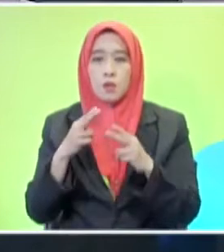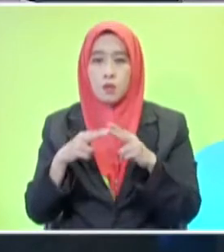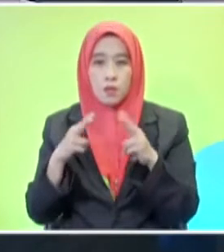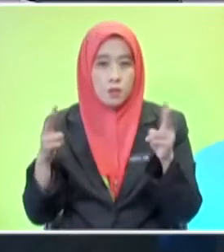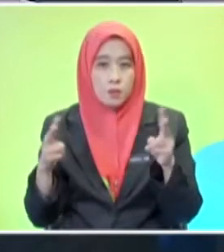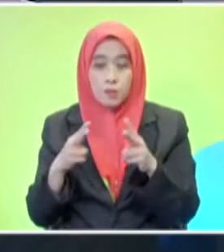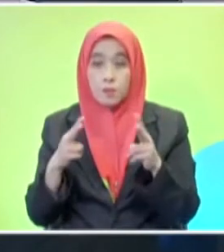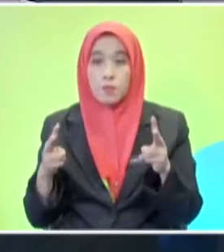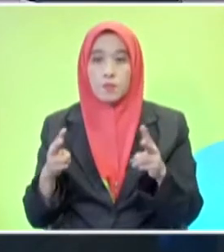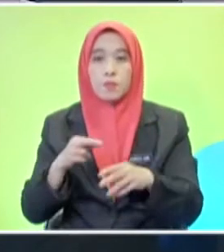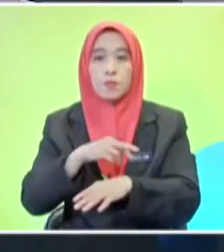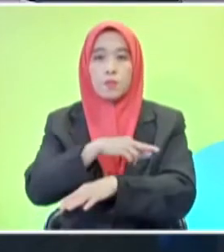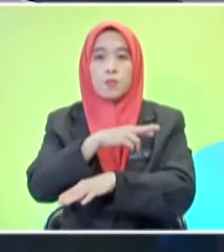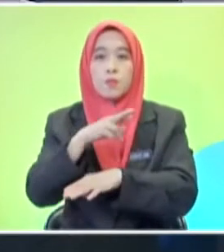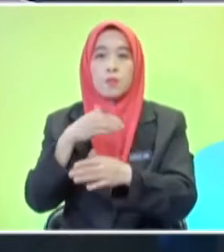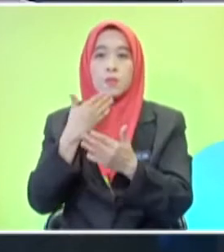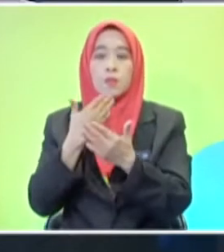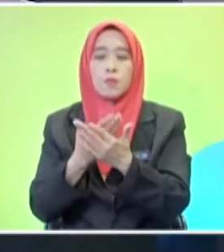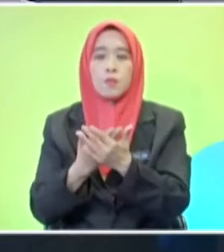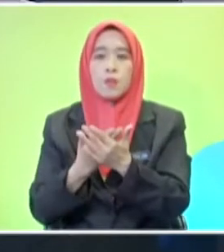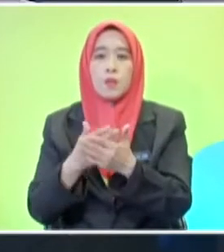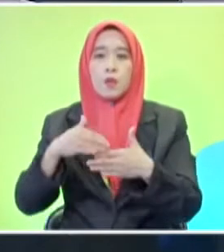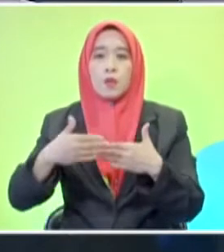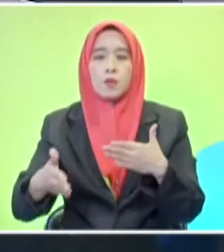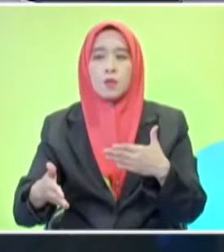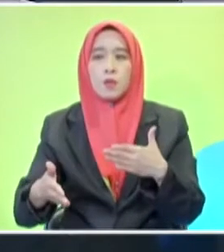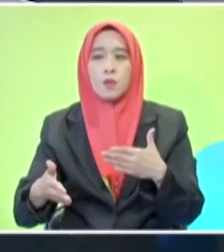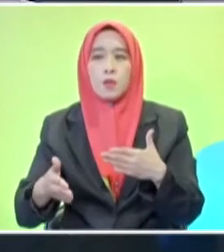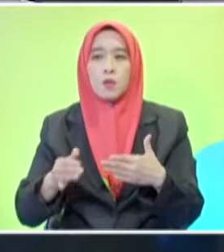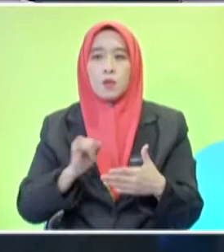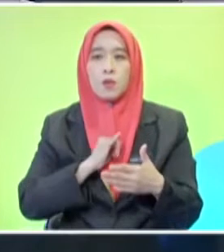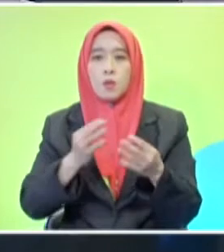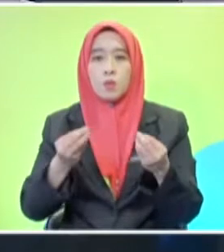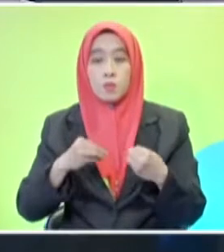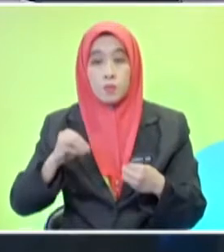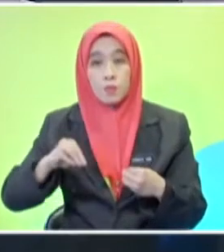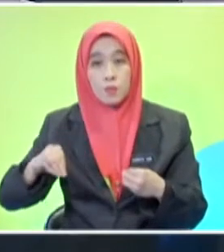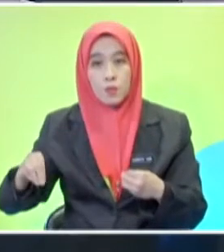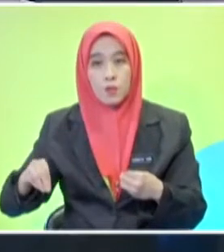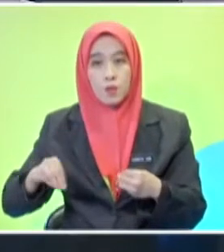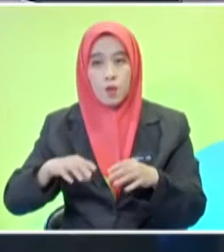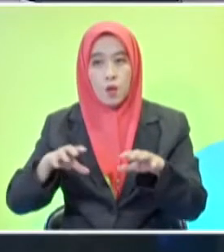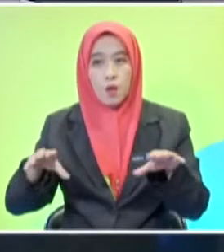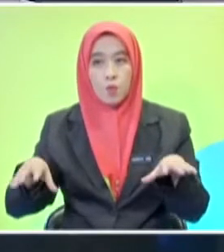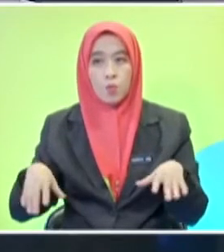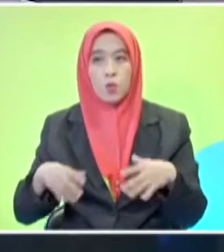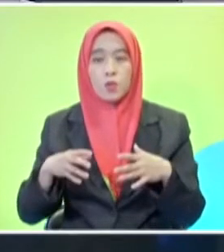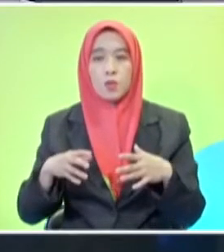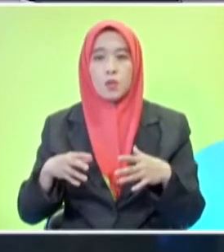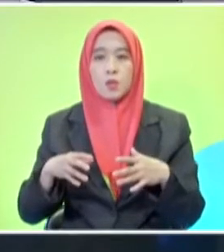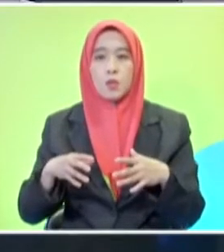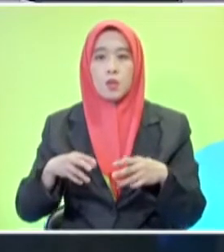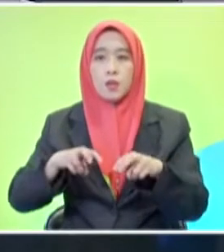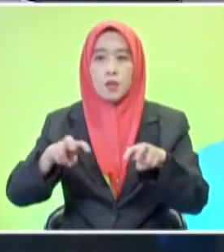trees. Okay. All right, Mr. Q. Next, so I would like to students to do a bit of quiz. Okay. So since